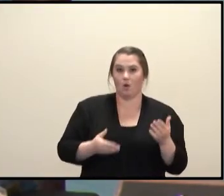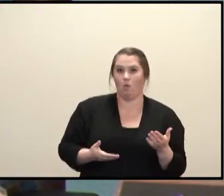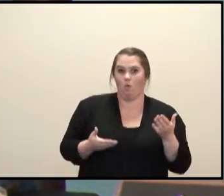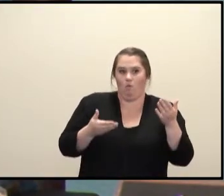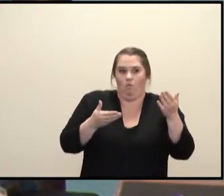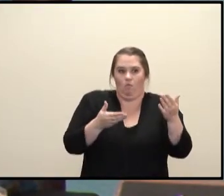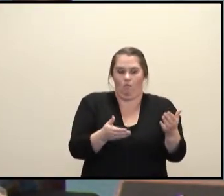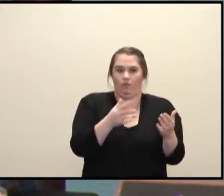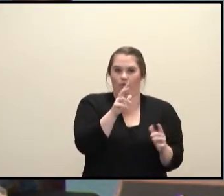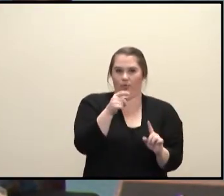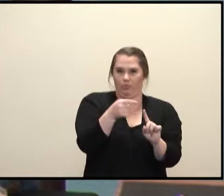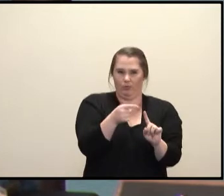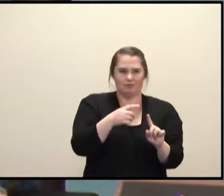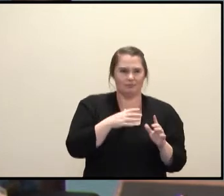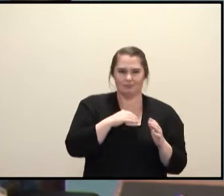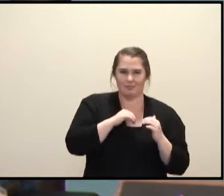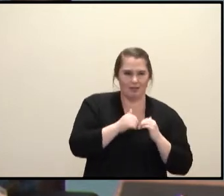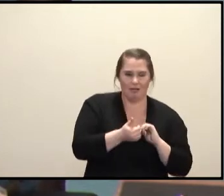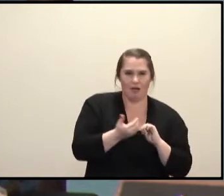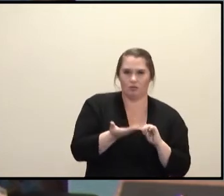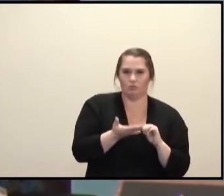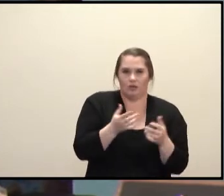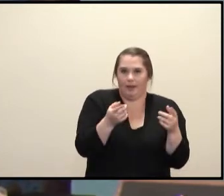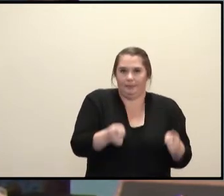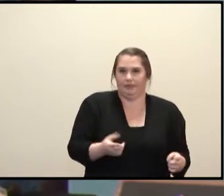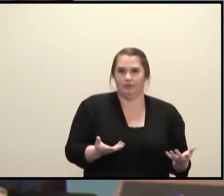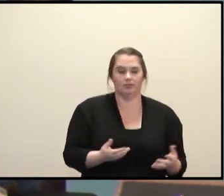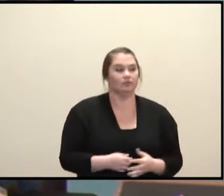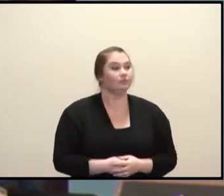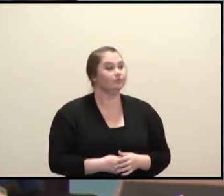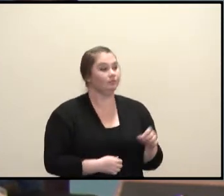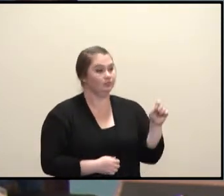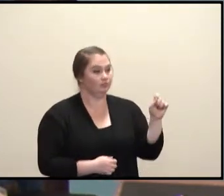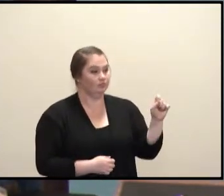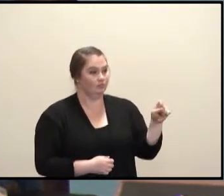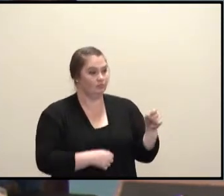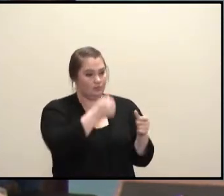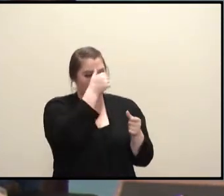you explain to us how their process went?